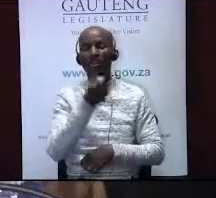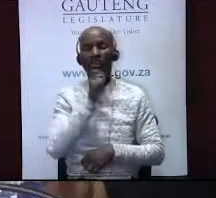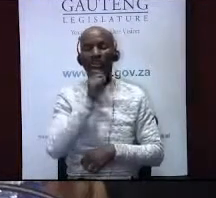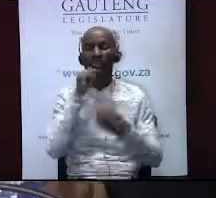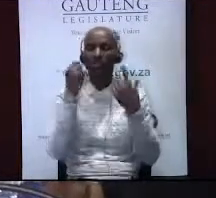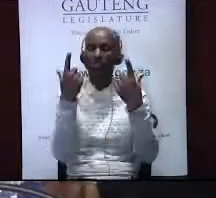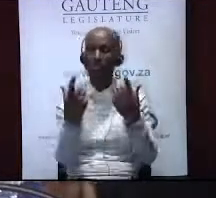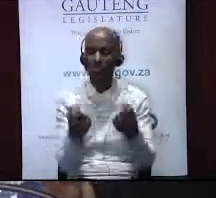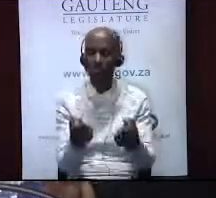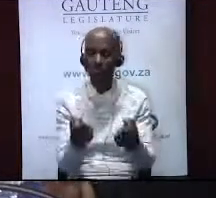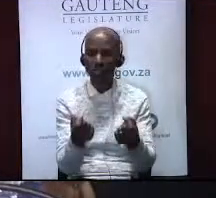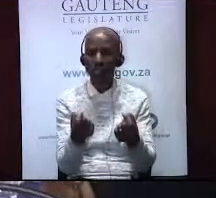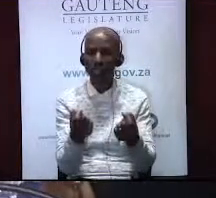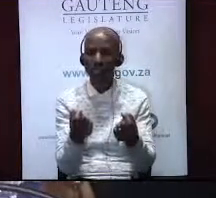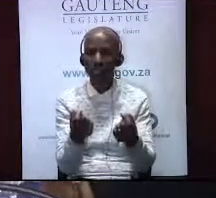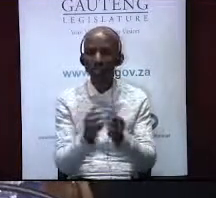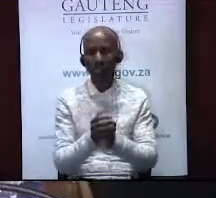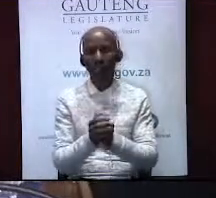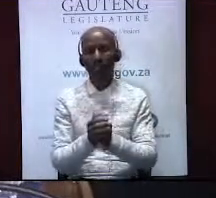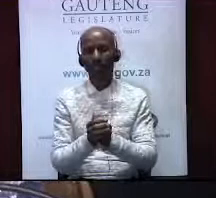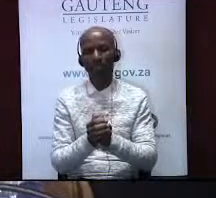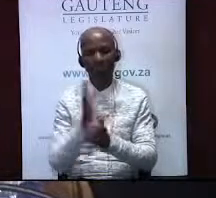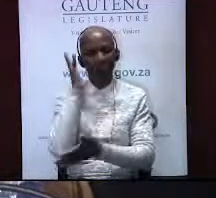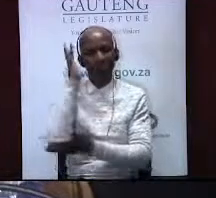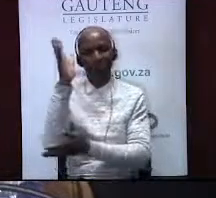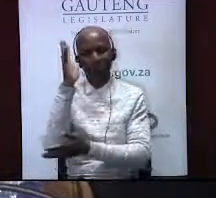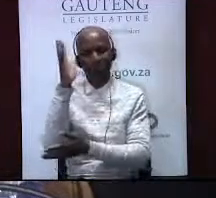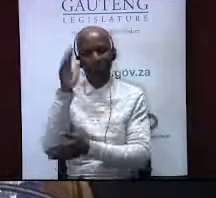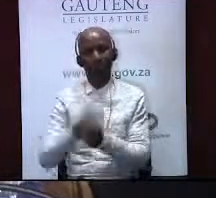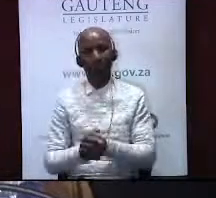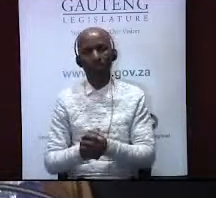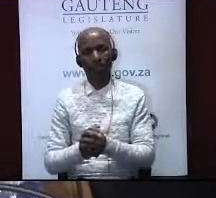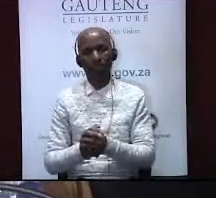do evangelistic course